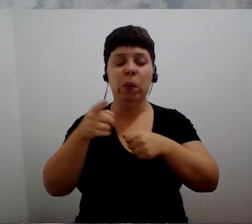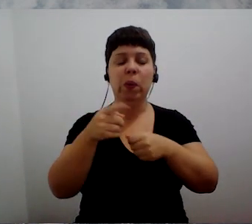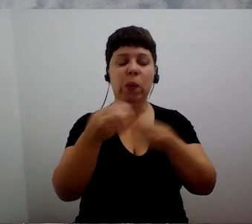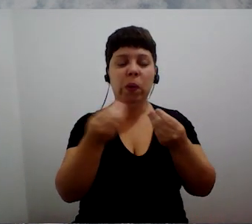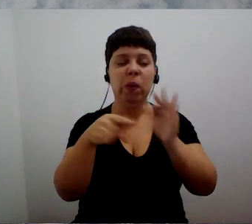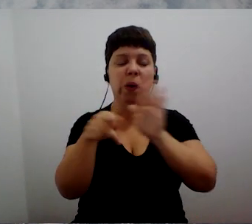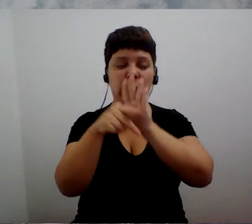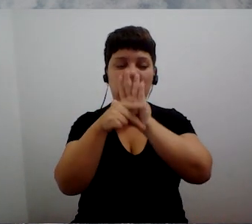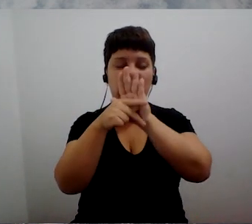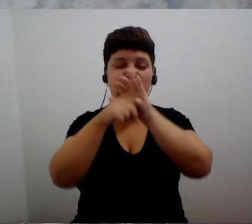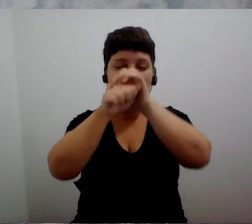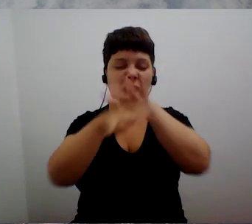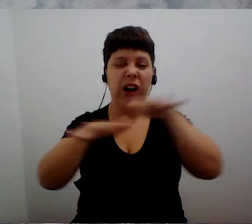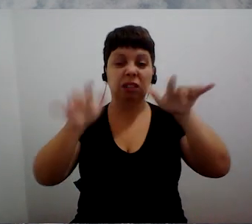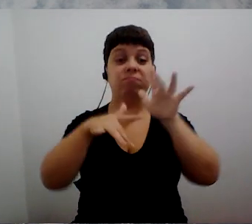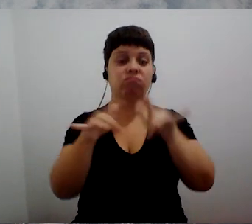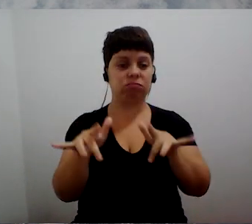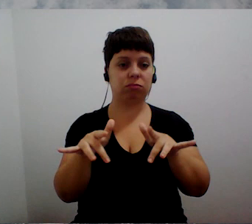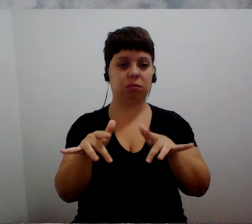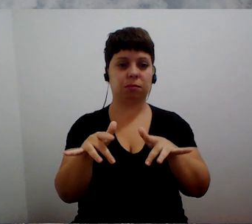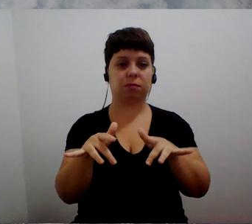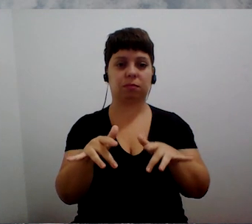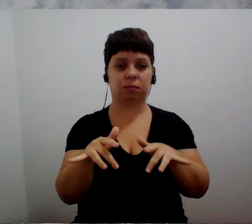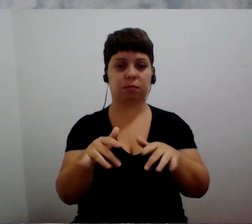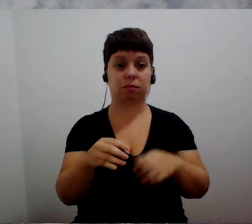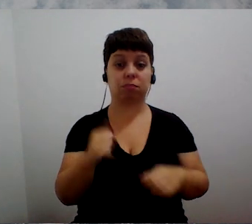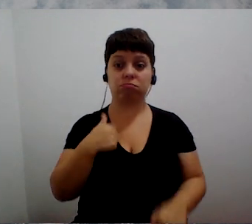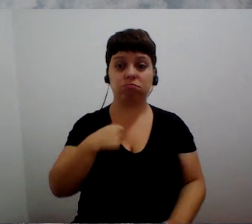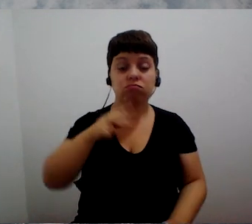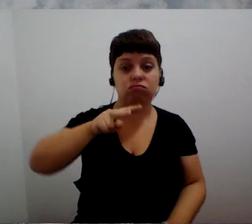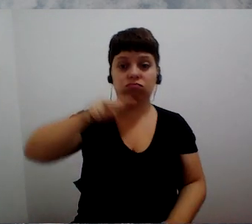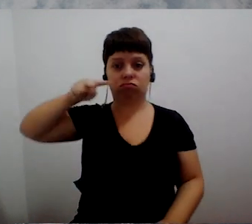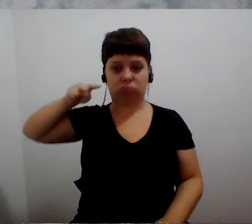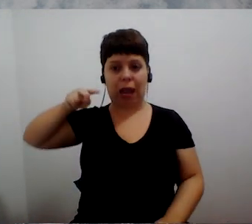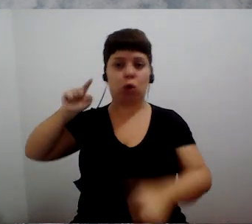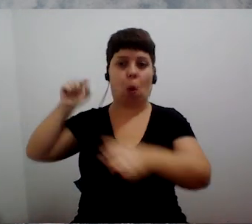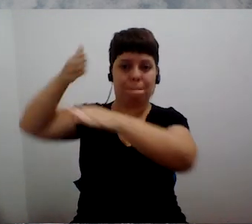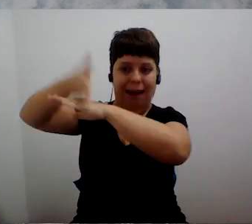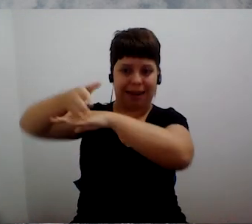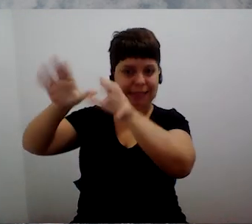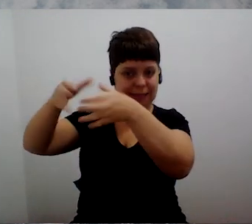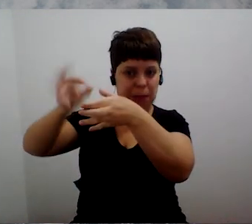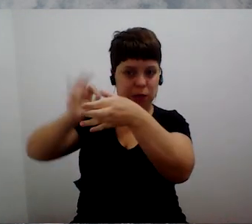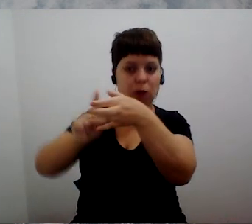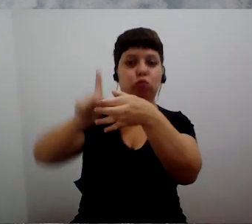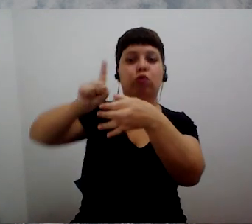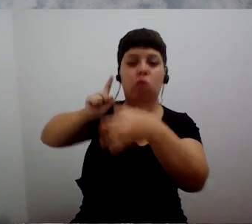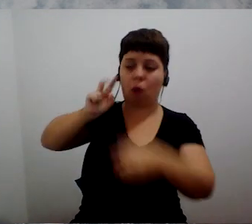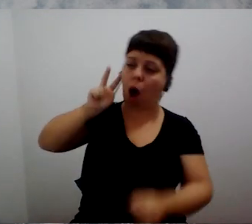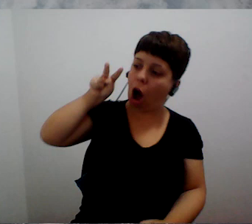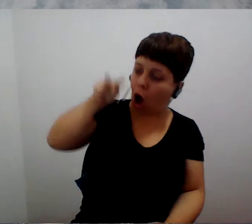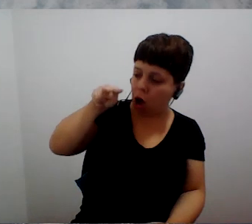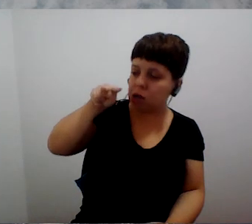support such a convention or treaty related to marine litter. And I, as I can see